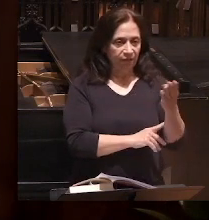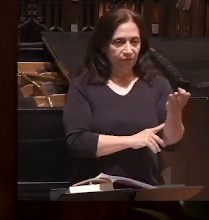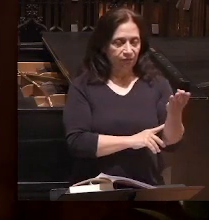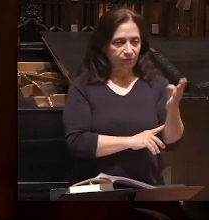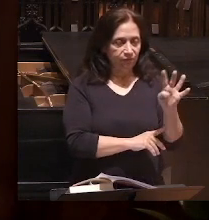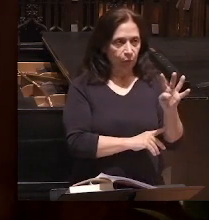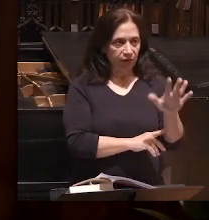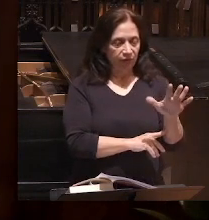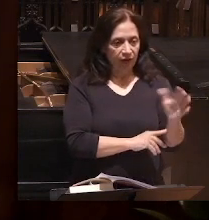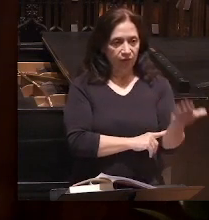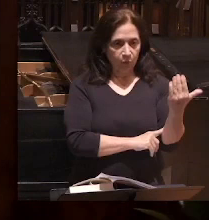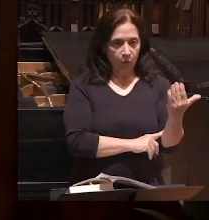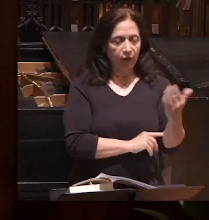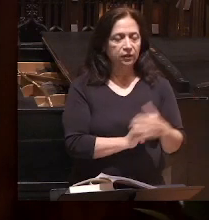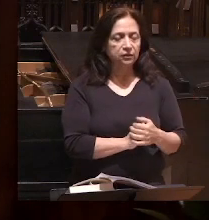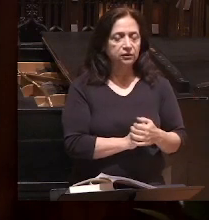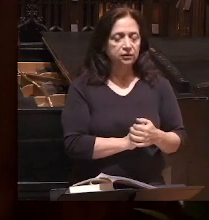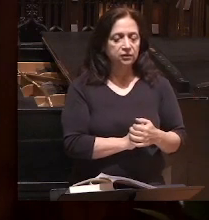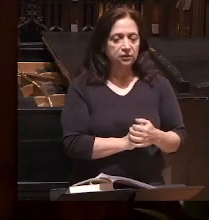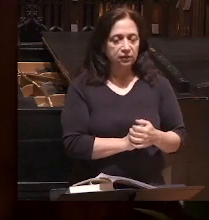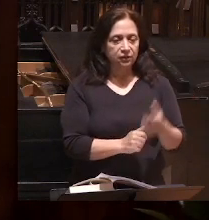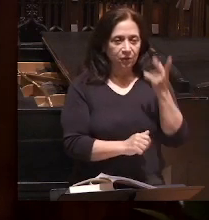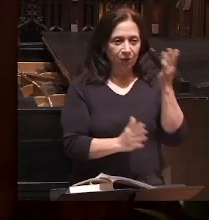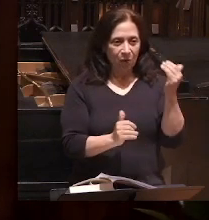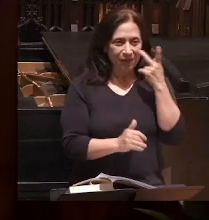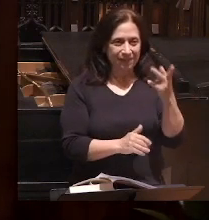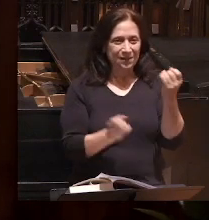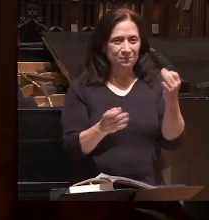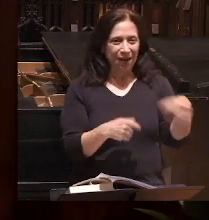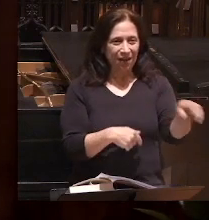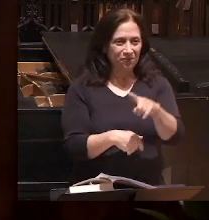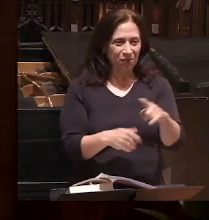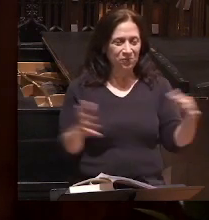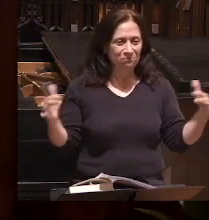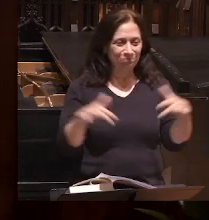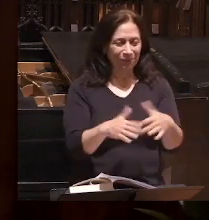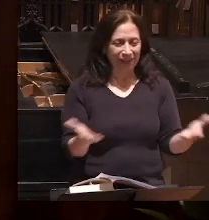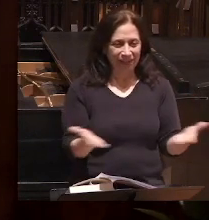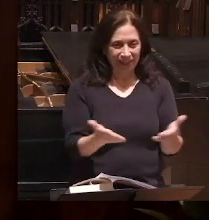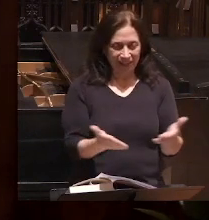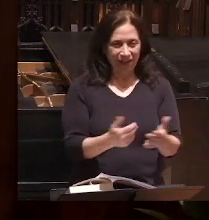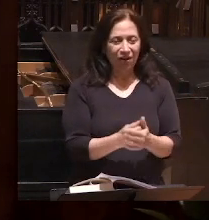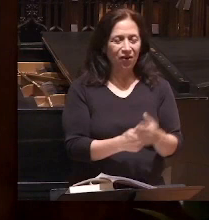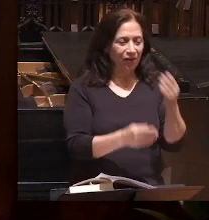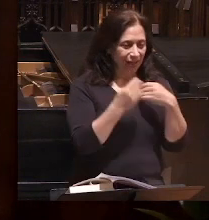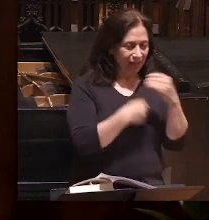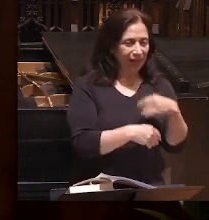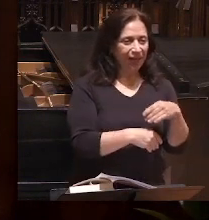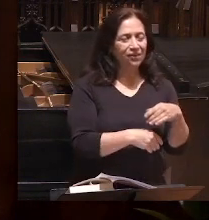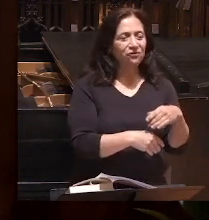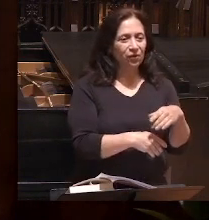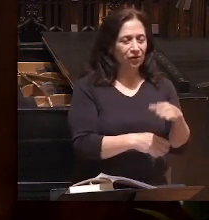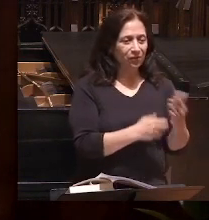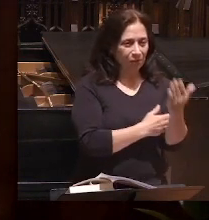morning. So we hope to see many, many, many of you here in person. Come for the breakfast, stay for